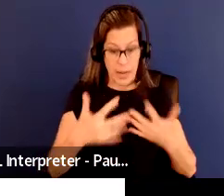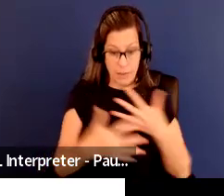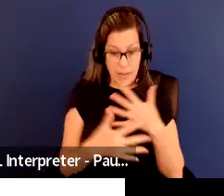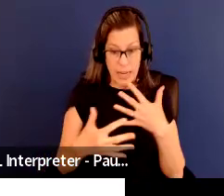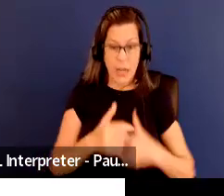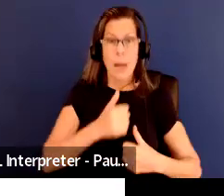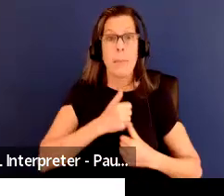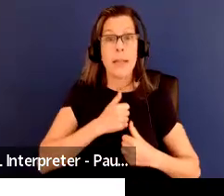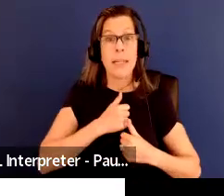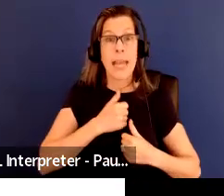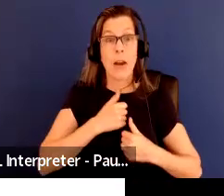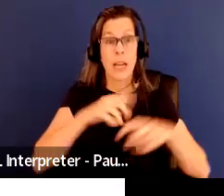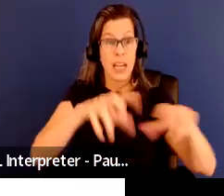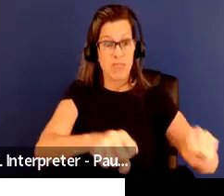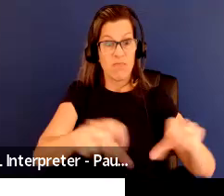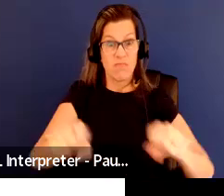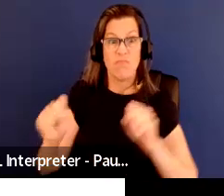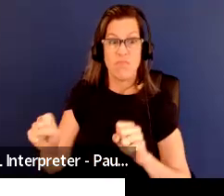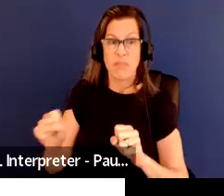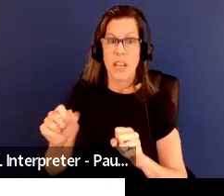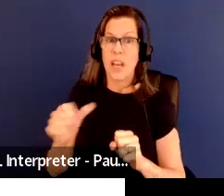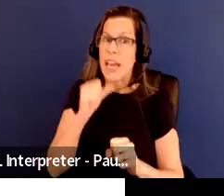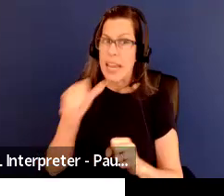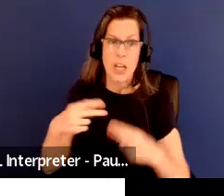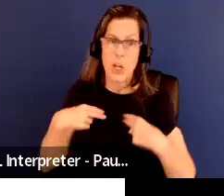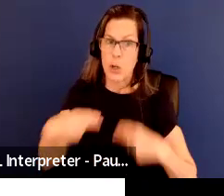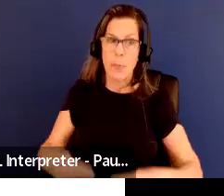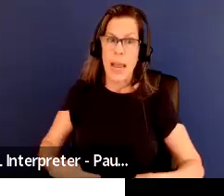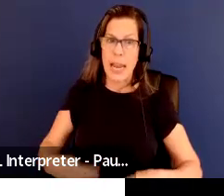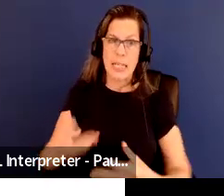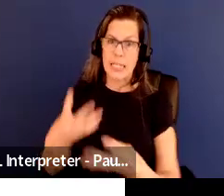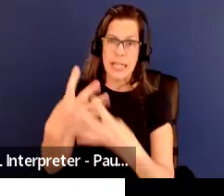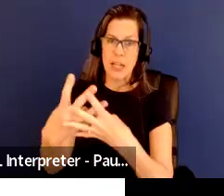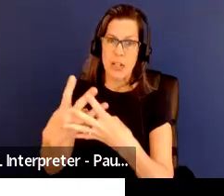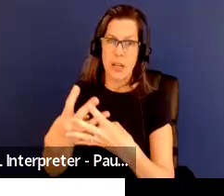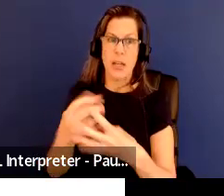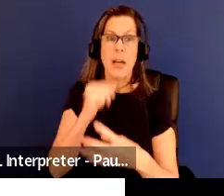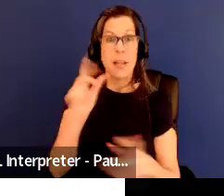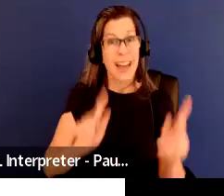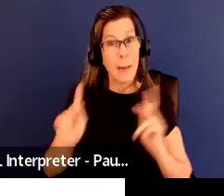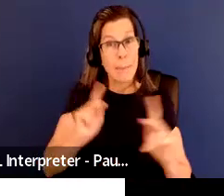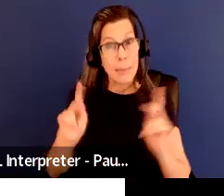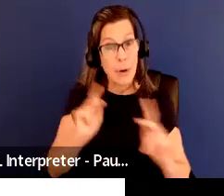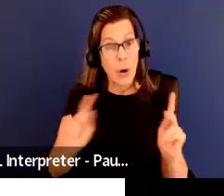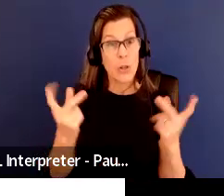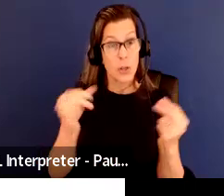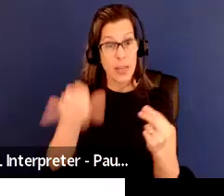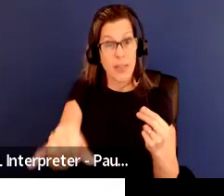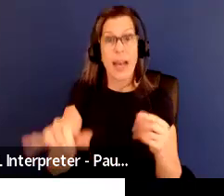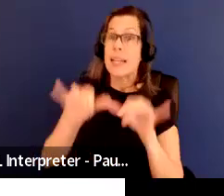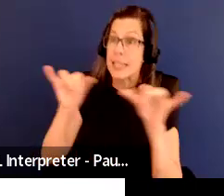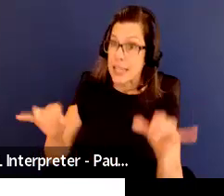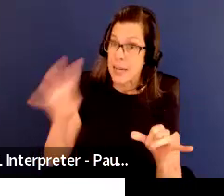inhumane detention centers at the systemic level. These aren't individuals doing these things. This is a system created to do these